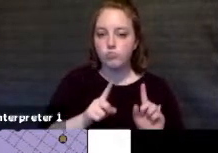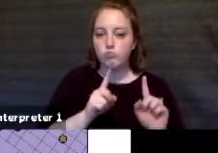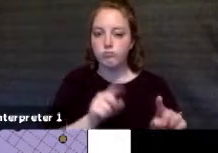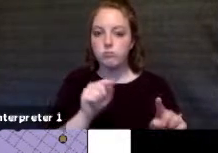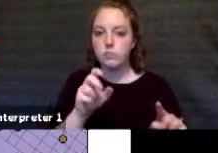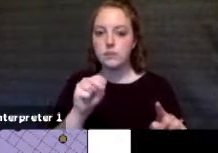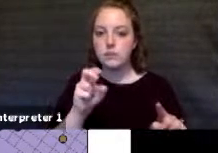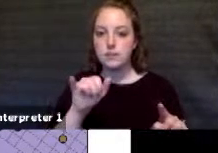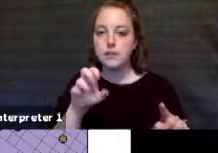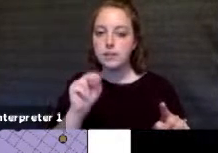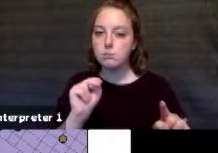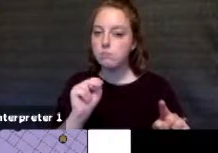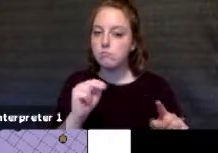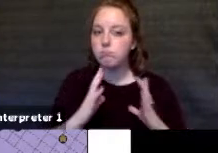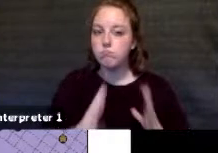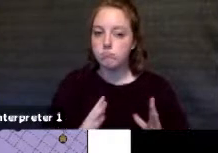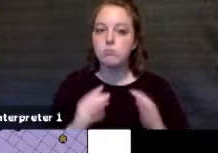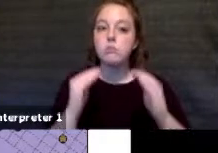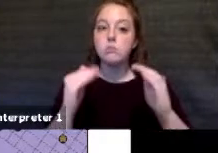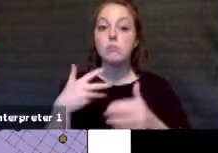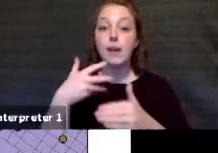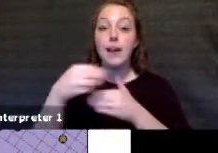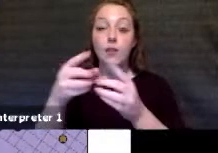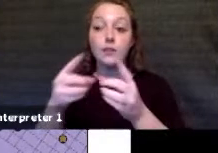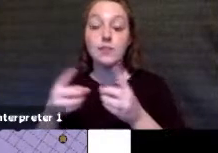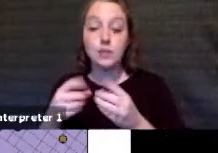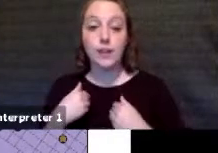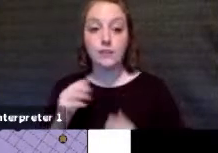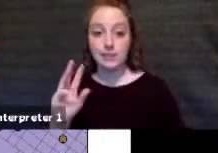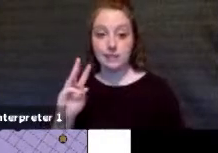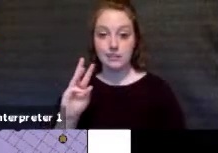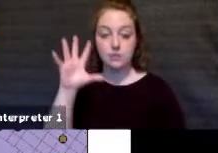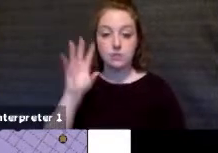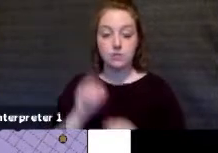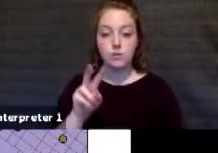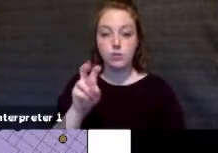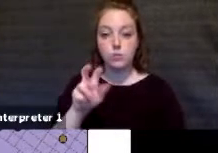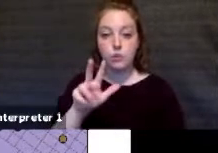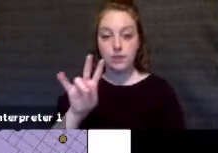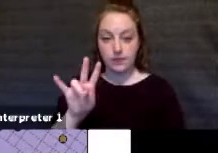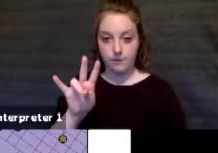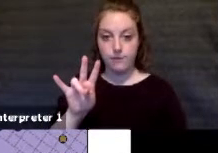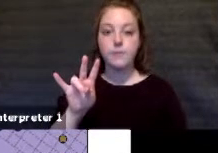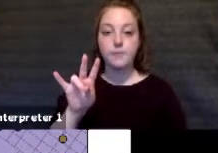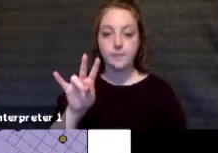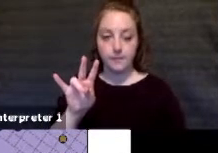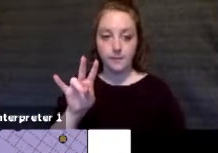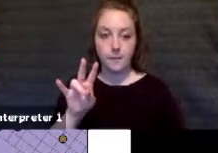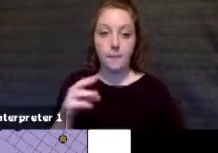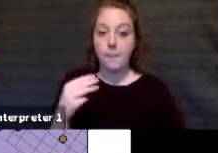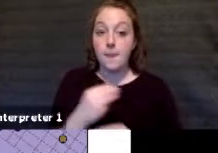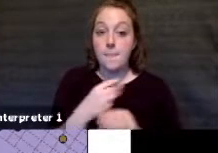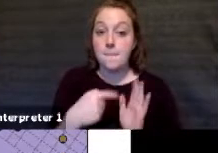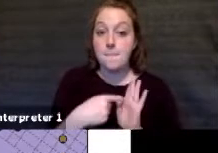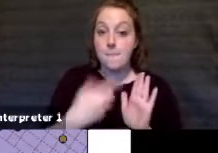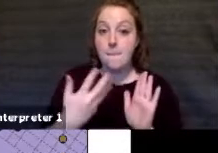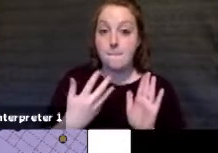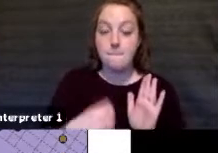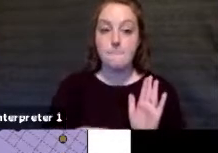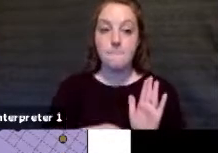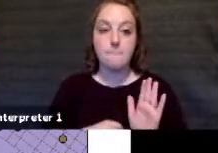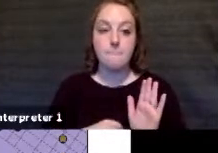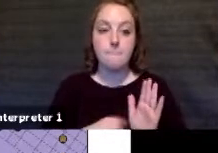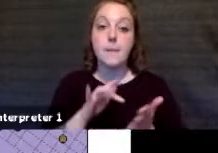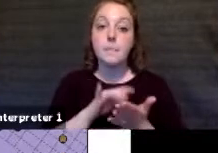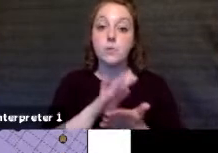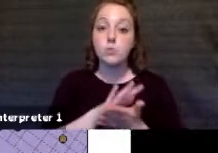district students in that total of 237. The map that's behind those numbers shows you where all of our middle school